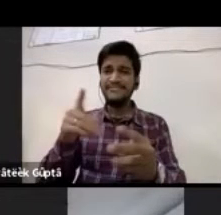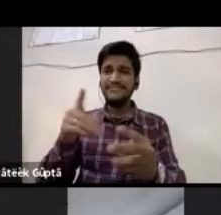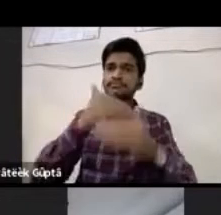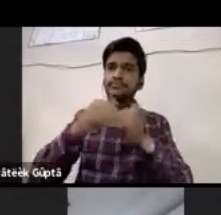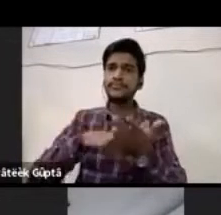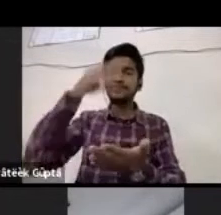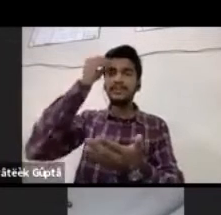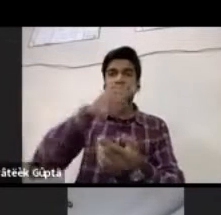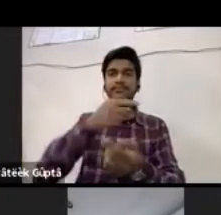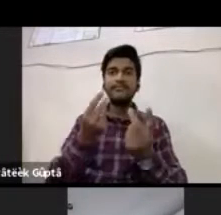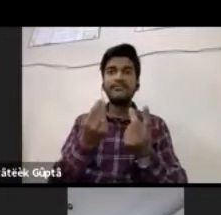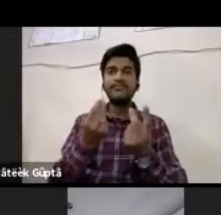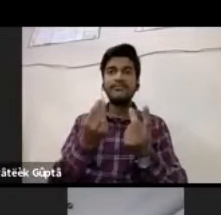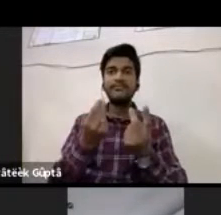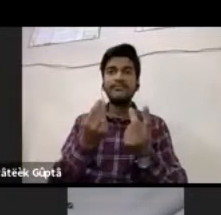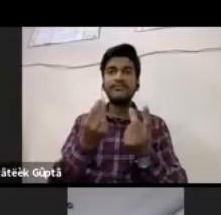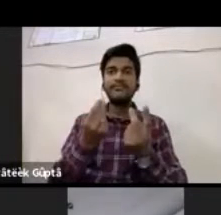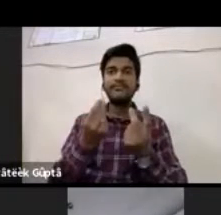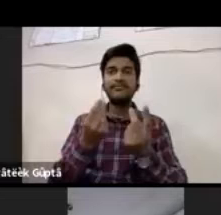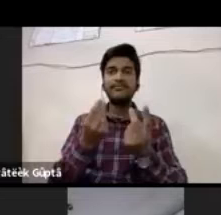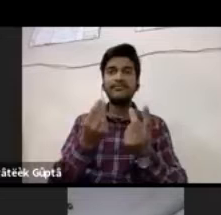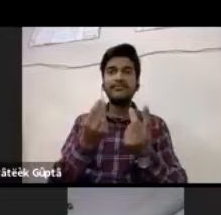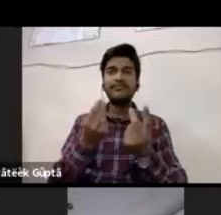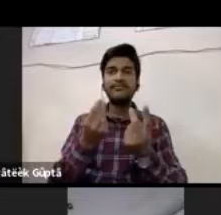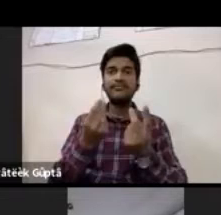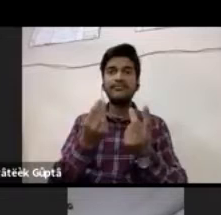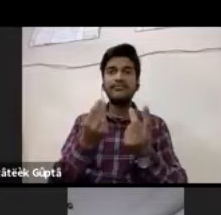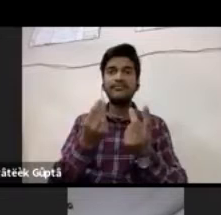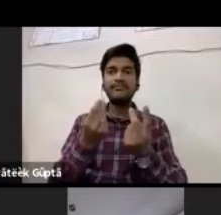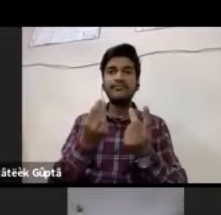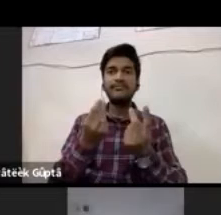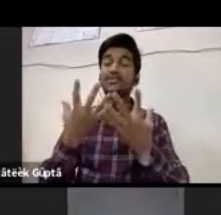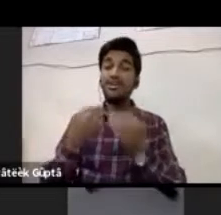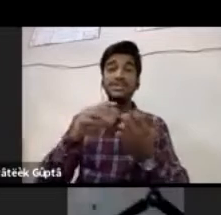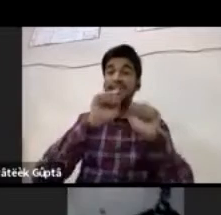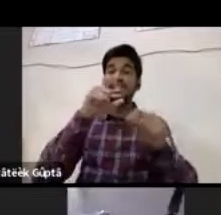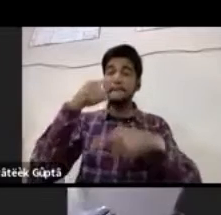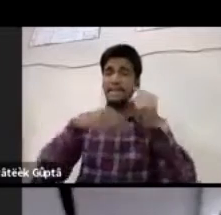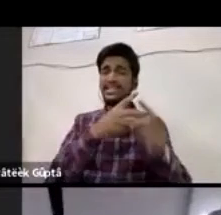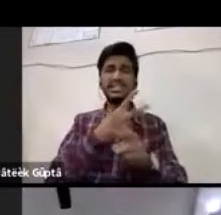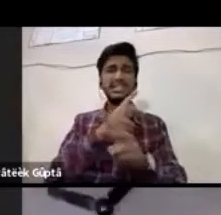me at par with somebody else. Agar wo marking nahi hai, main 4 baar girunga, meri 4 baar productivity giregi.